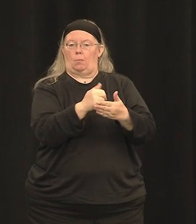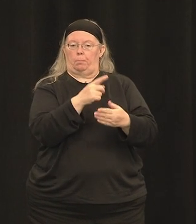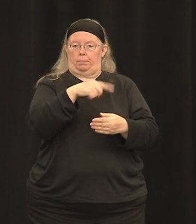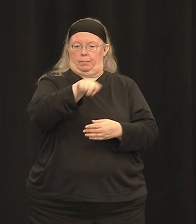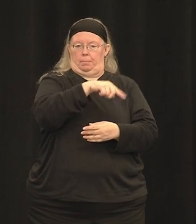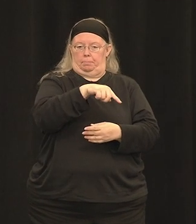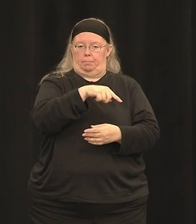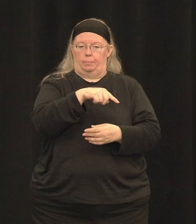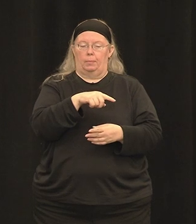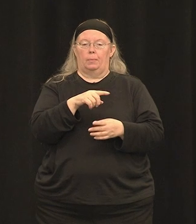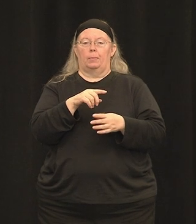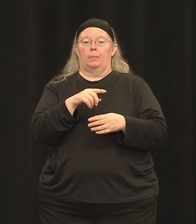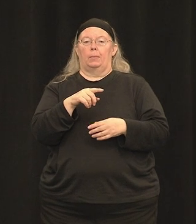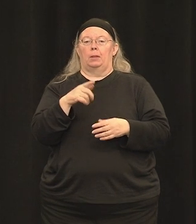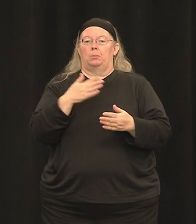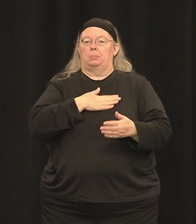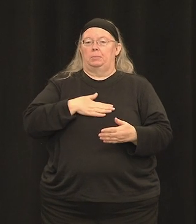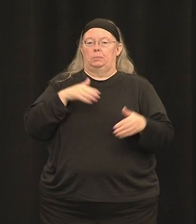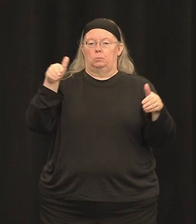Thank you.